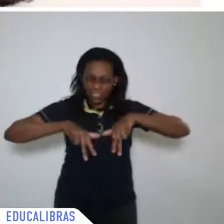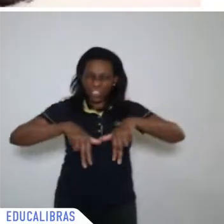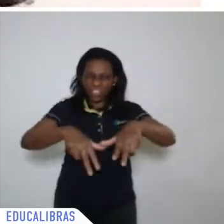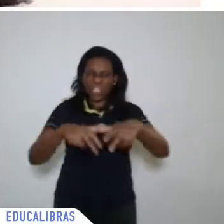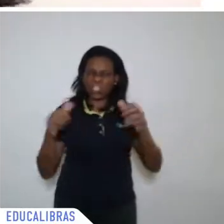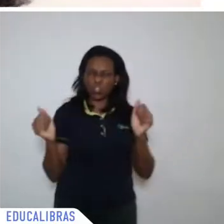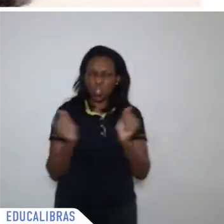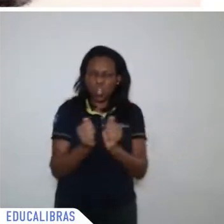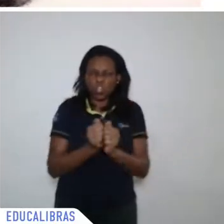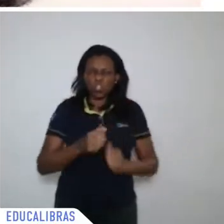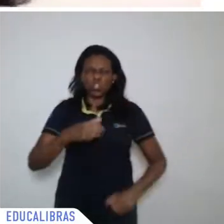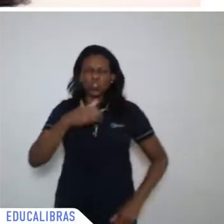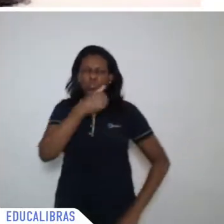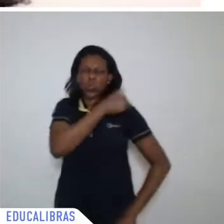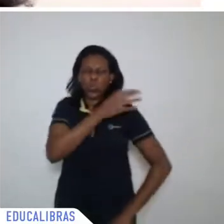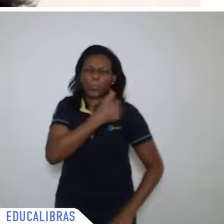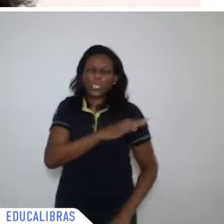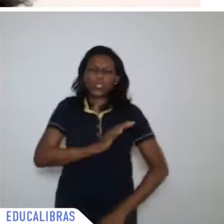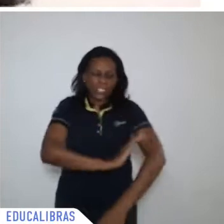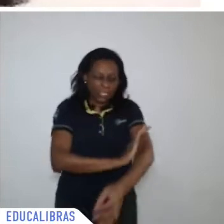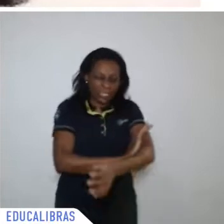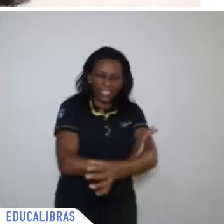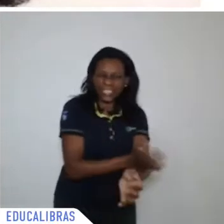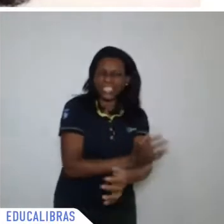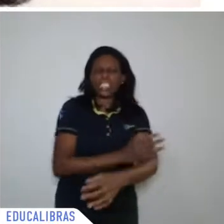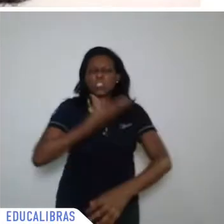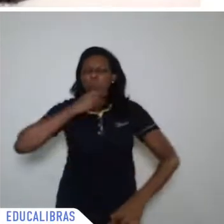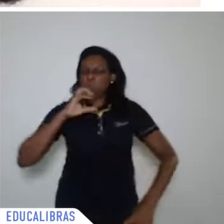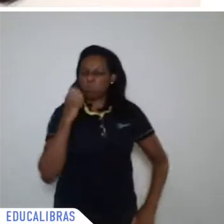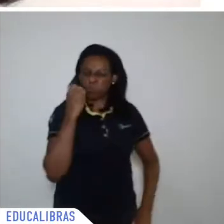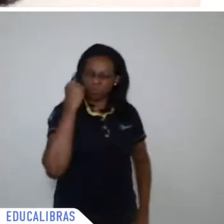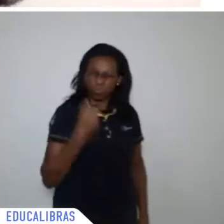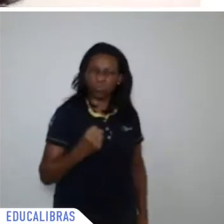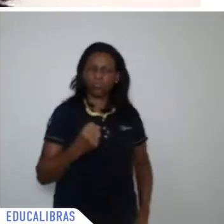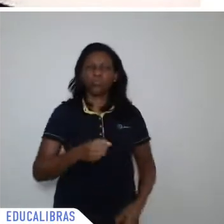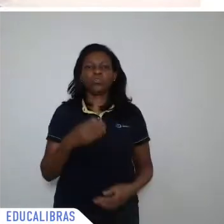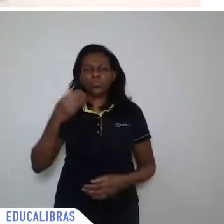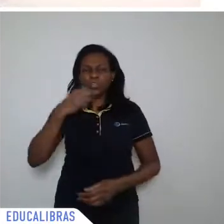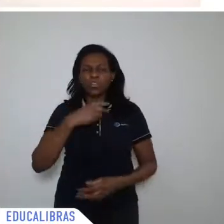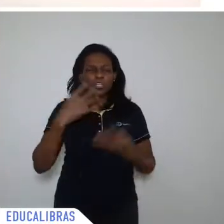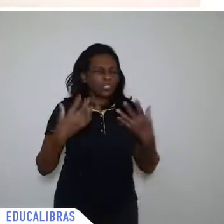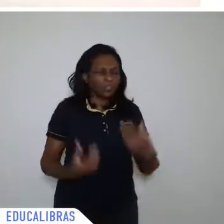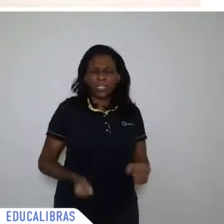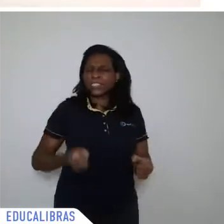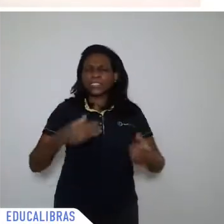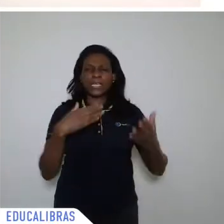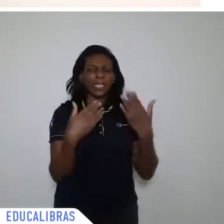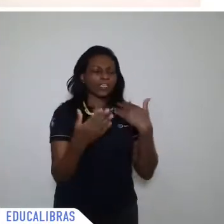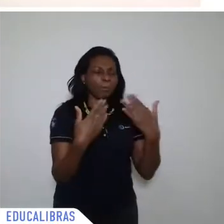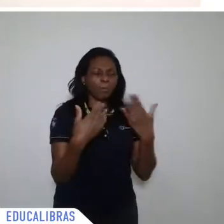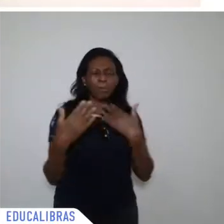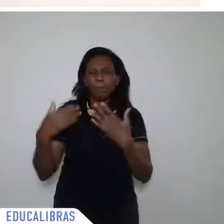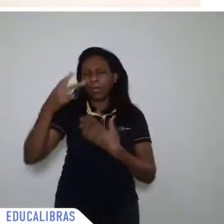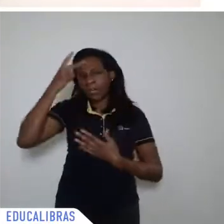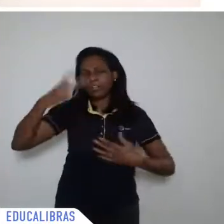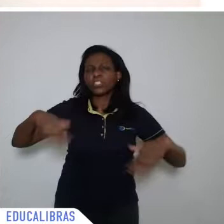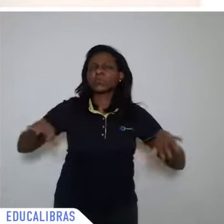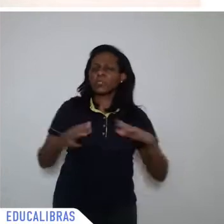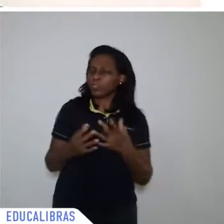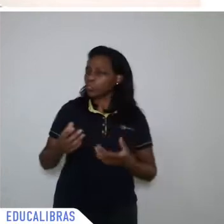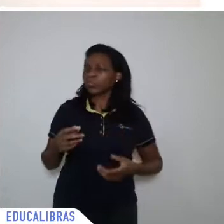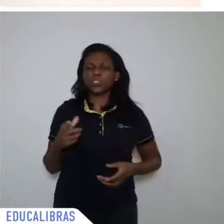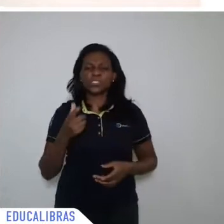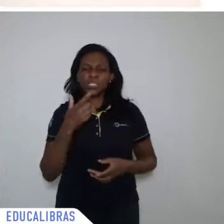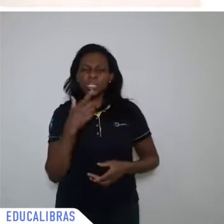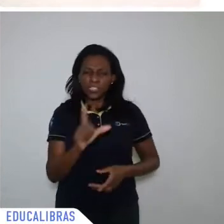this government has elected sexism, male chauvinism, racism as